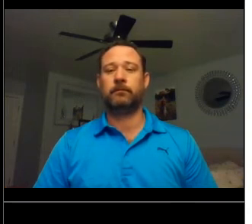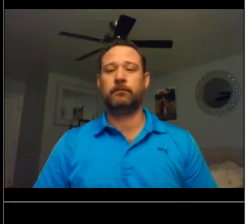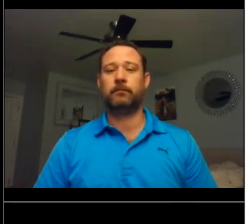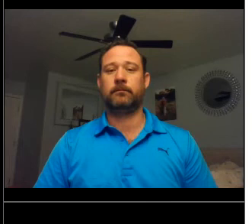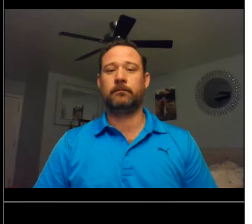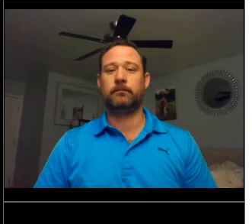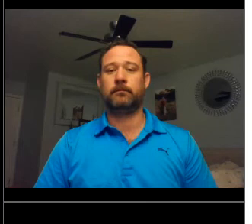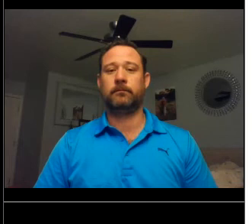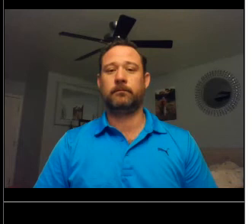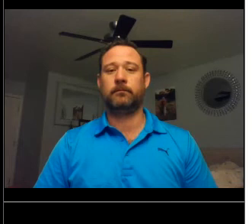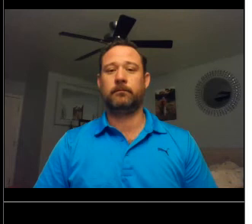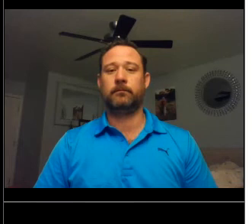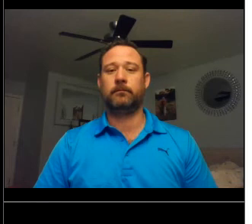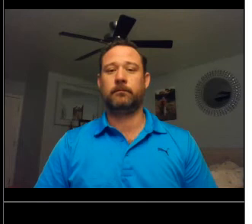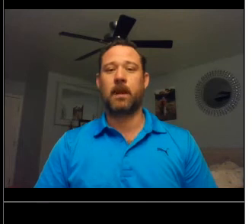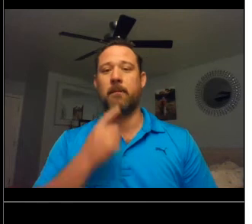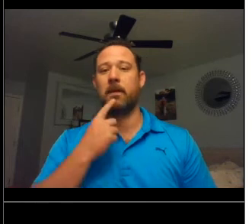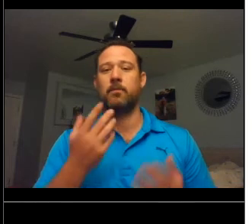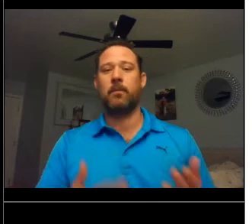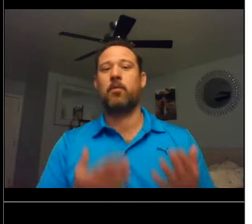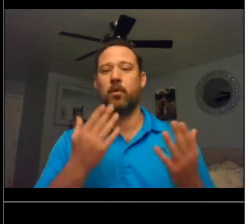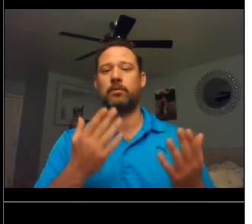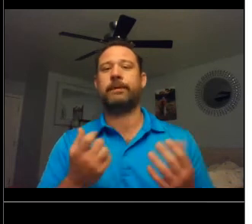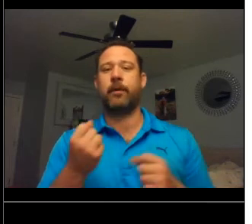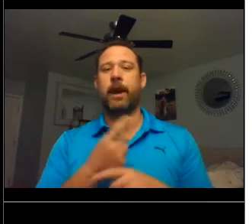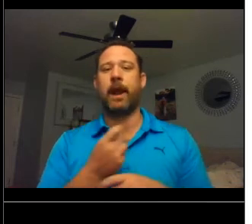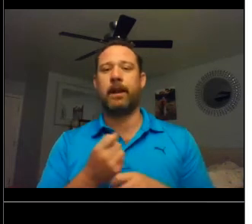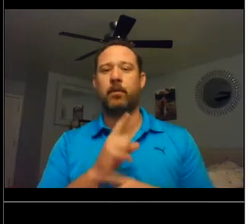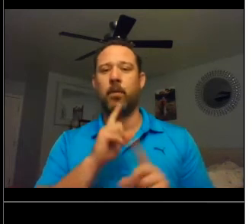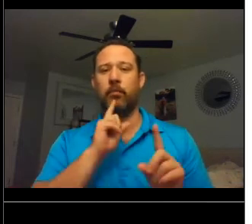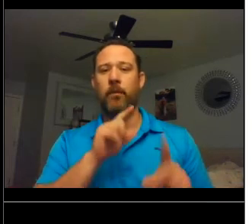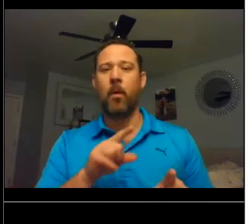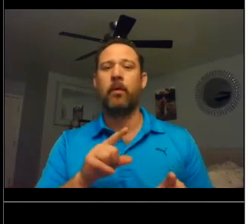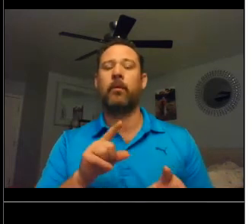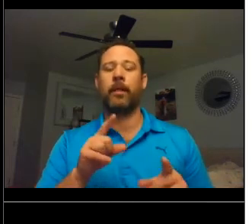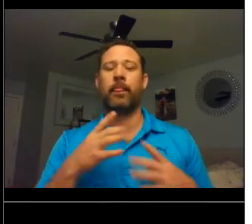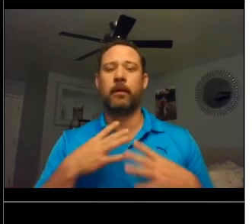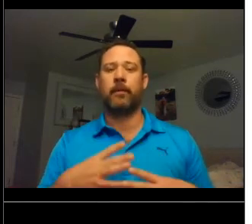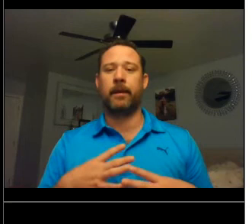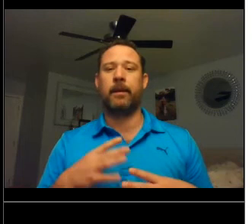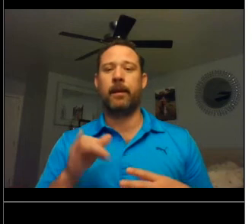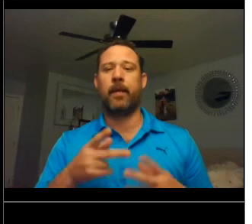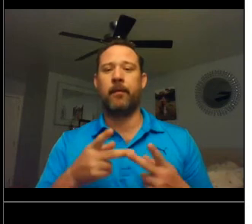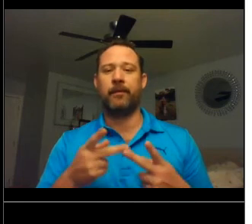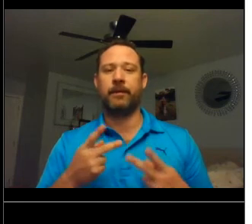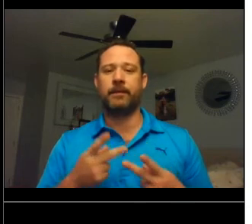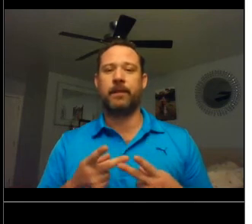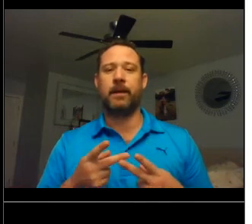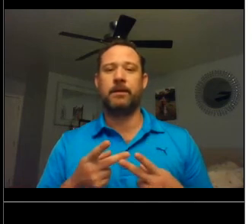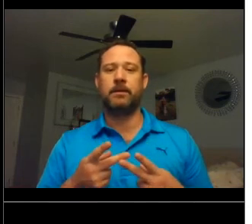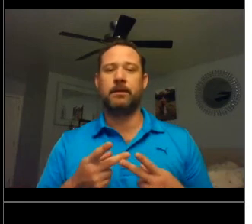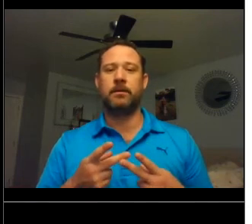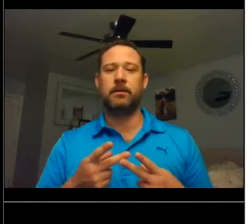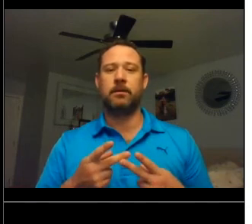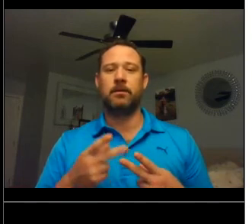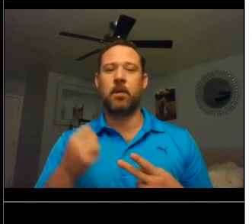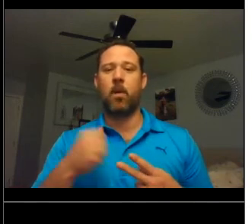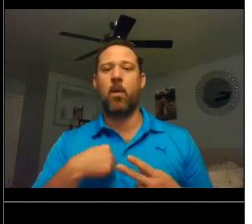we're proposing to do some sort of annual report with the committee, and that would be a space to hold